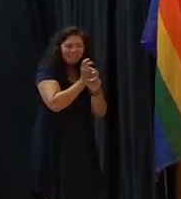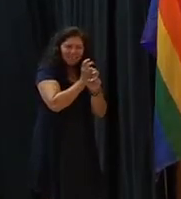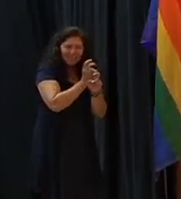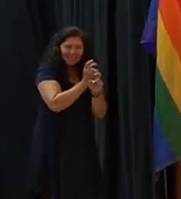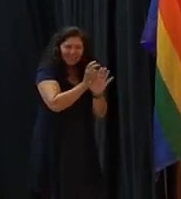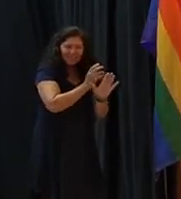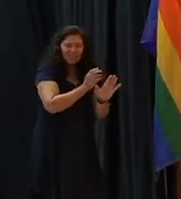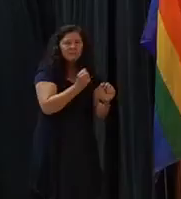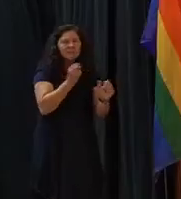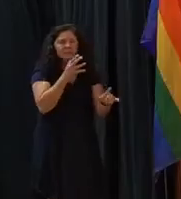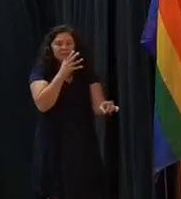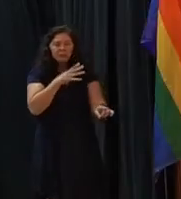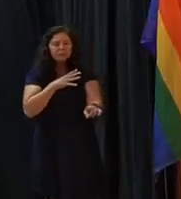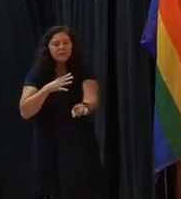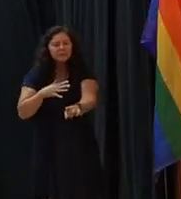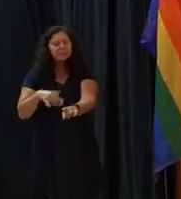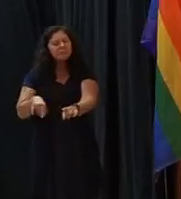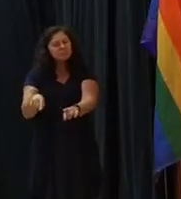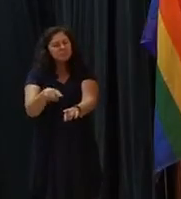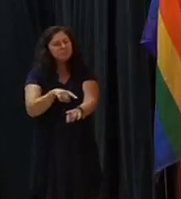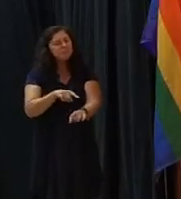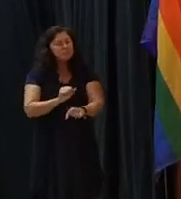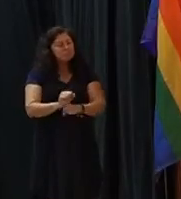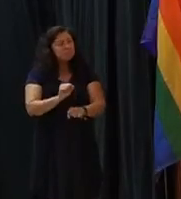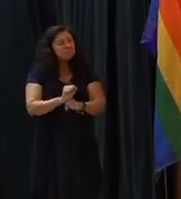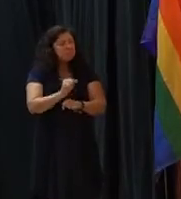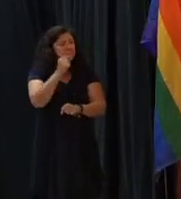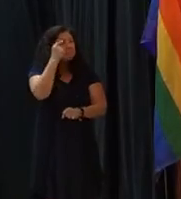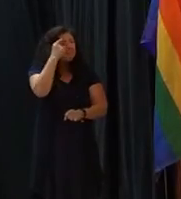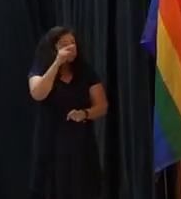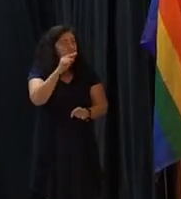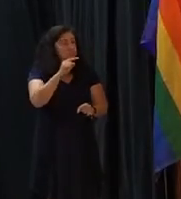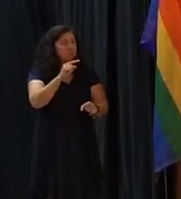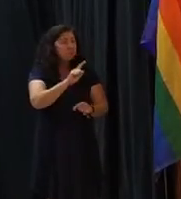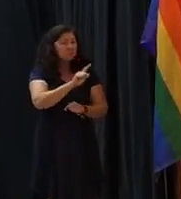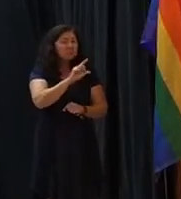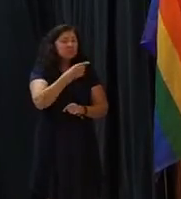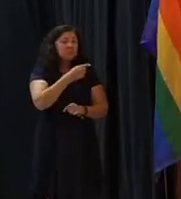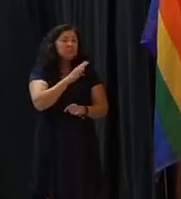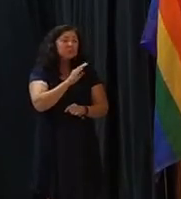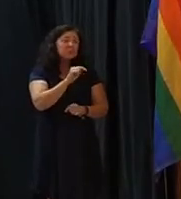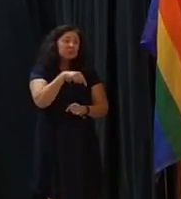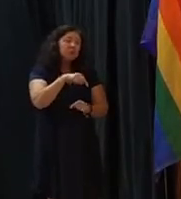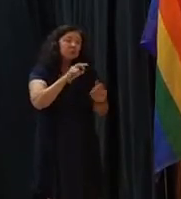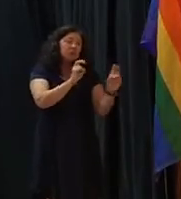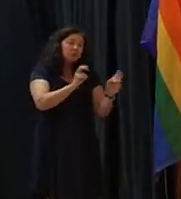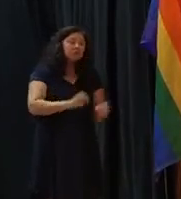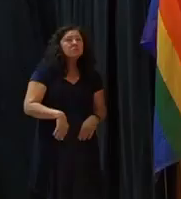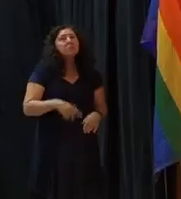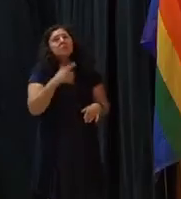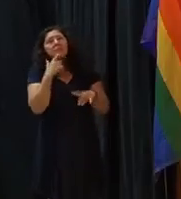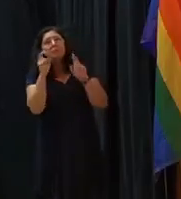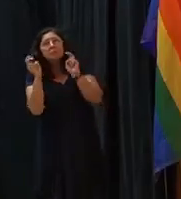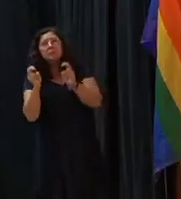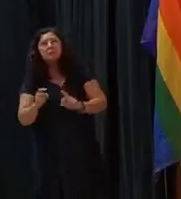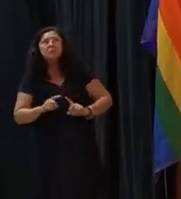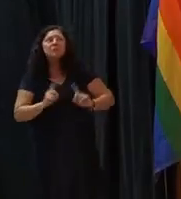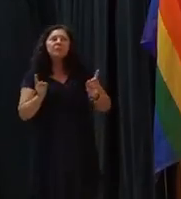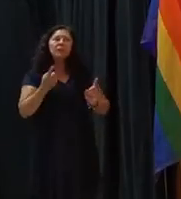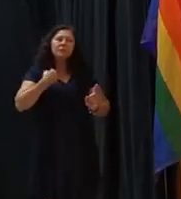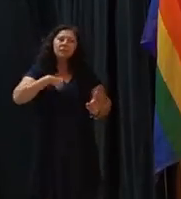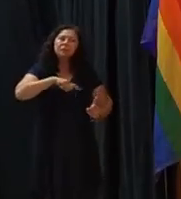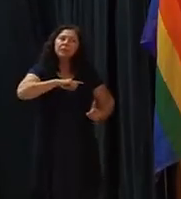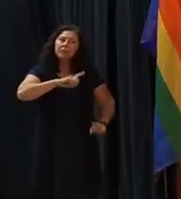women who do work for LGBTQ issues and lesbian issues, but we